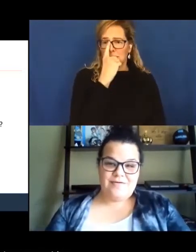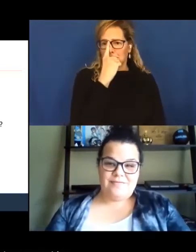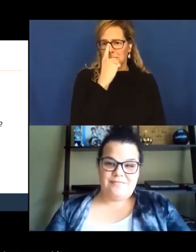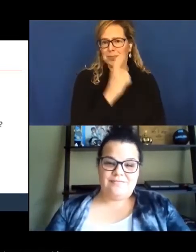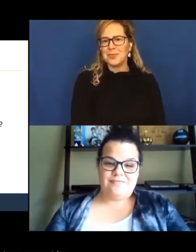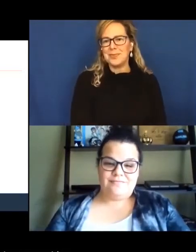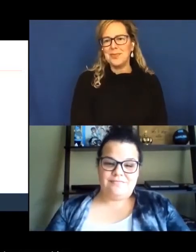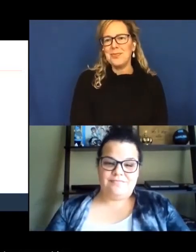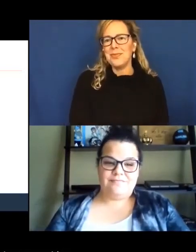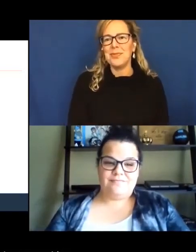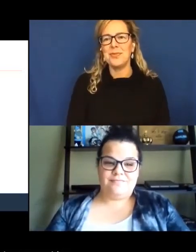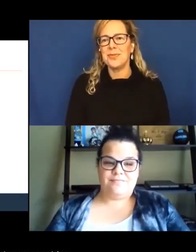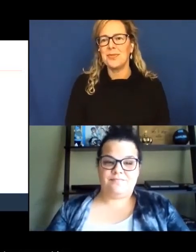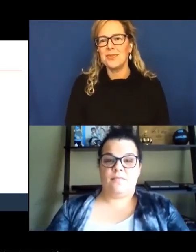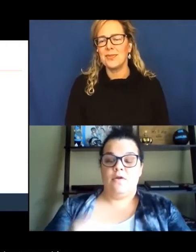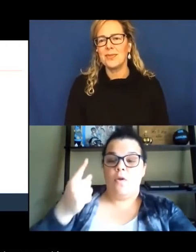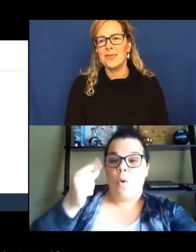please.